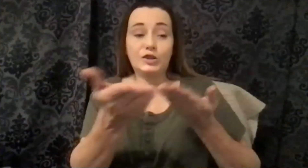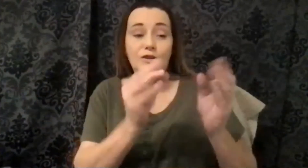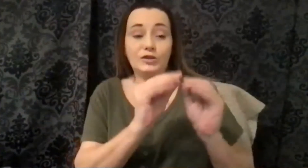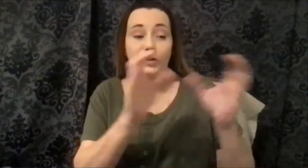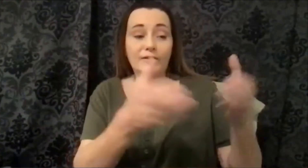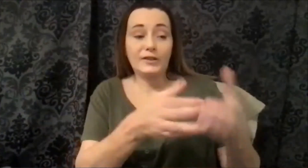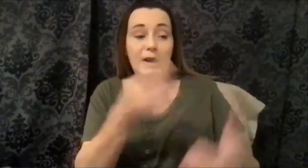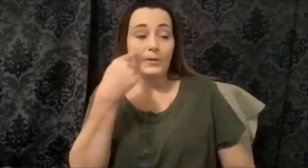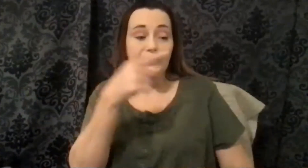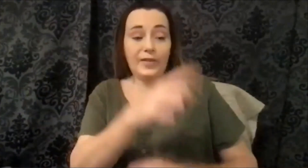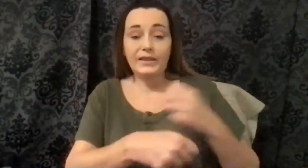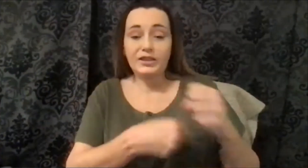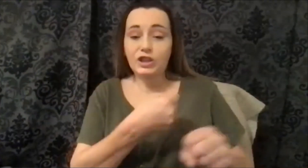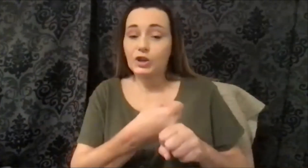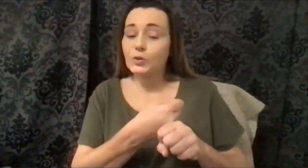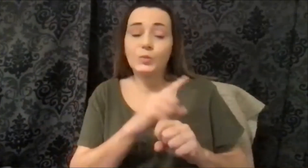year?